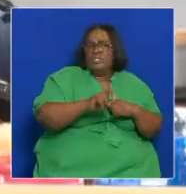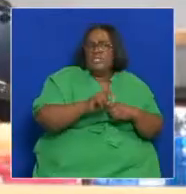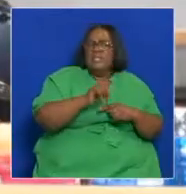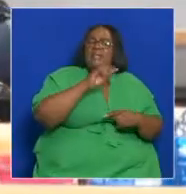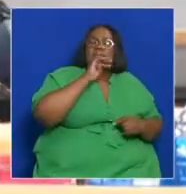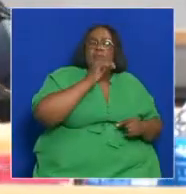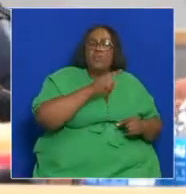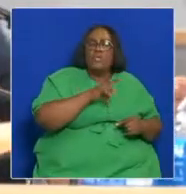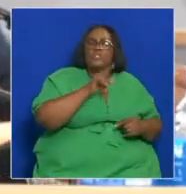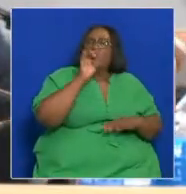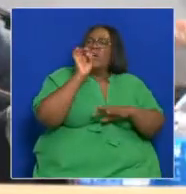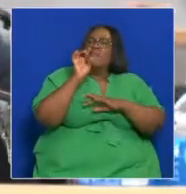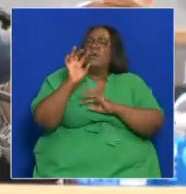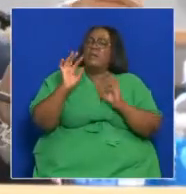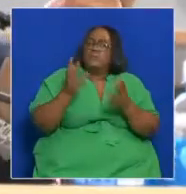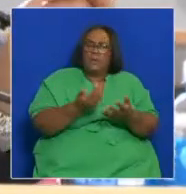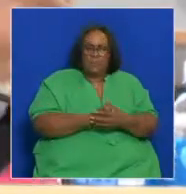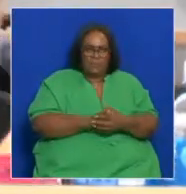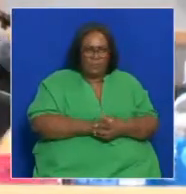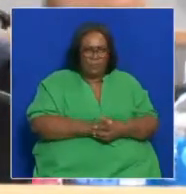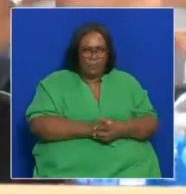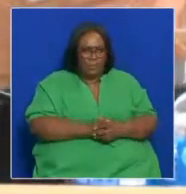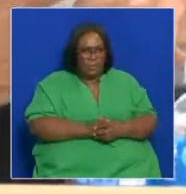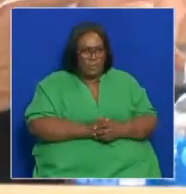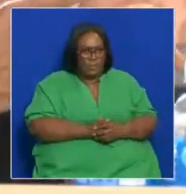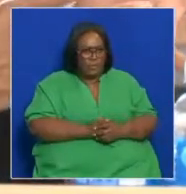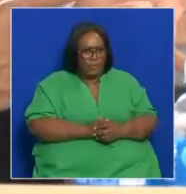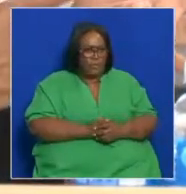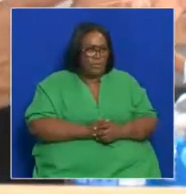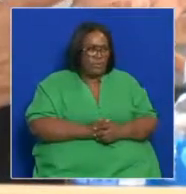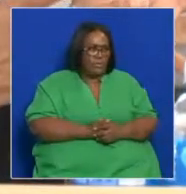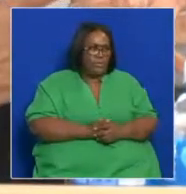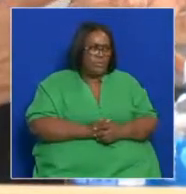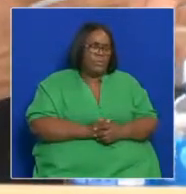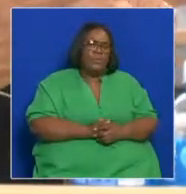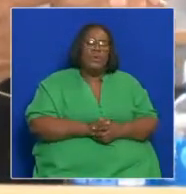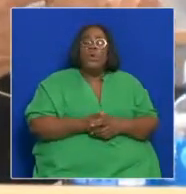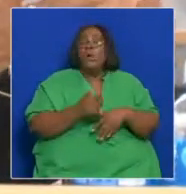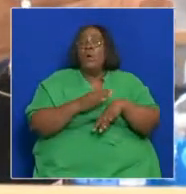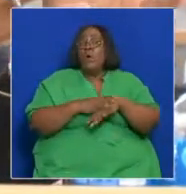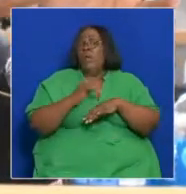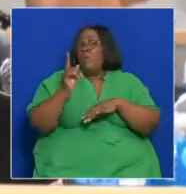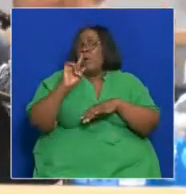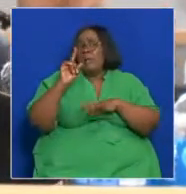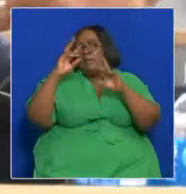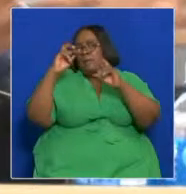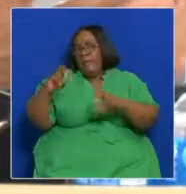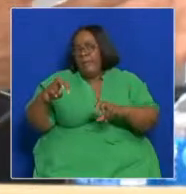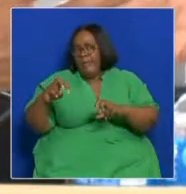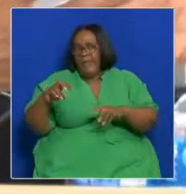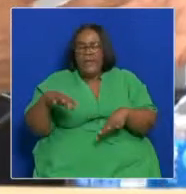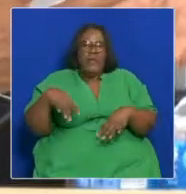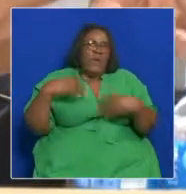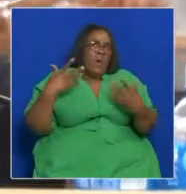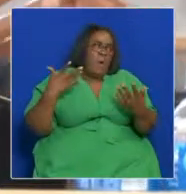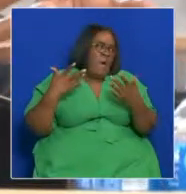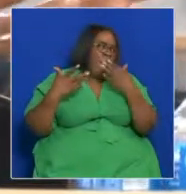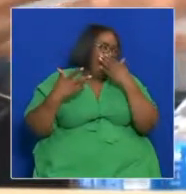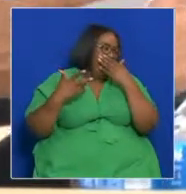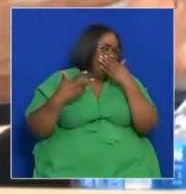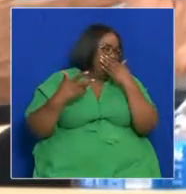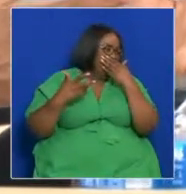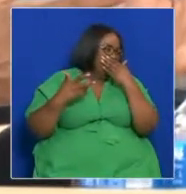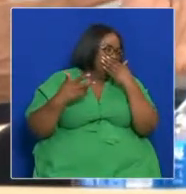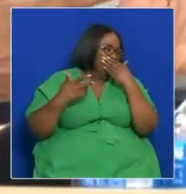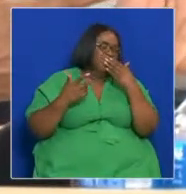You advise her on investigations that your people are doing